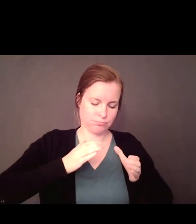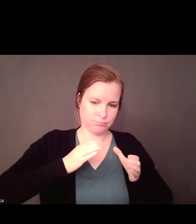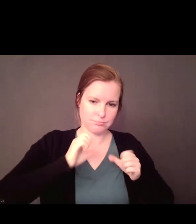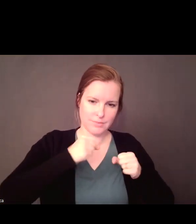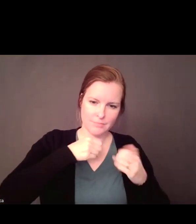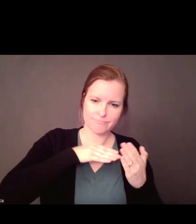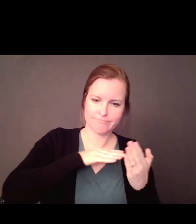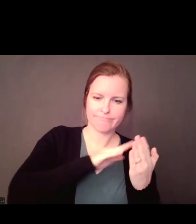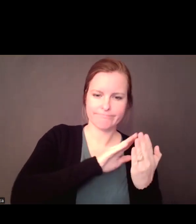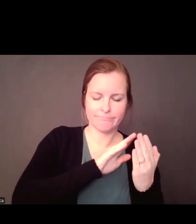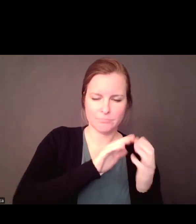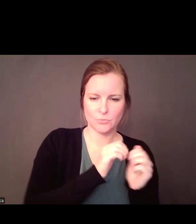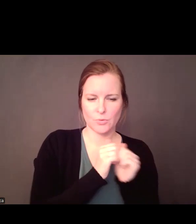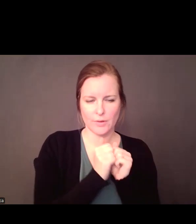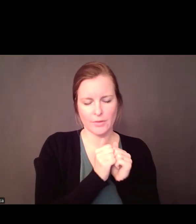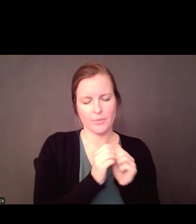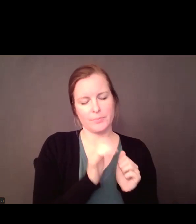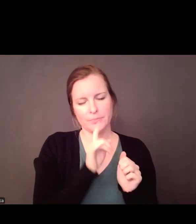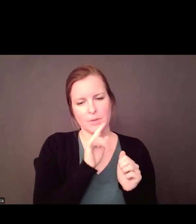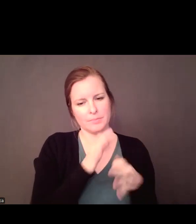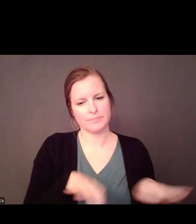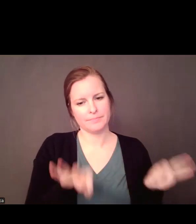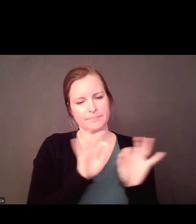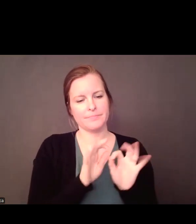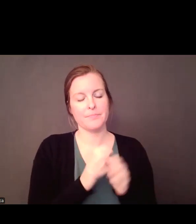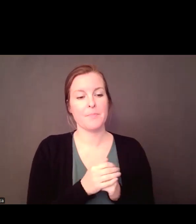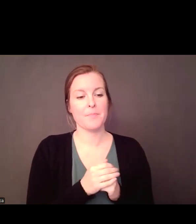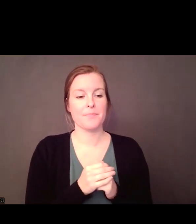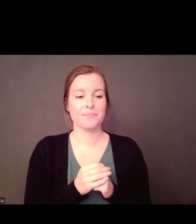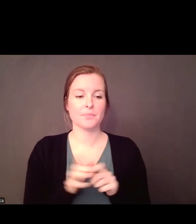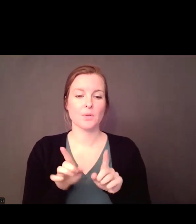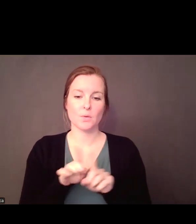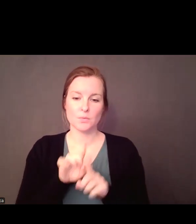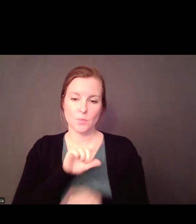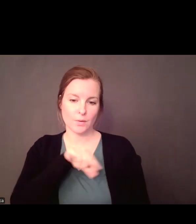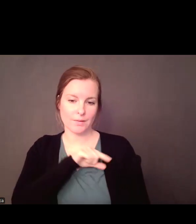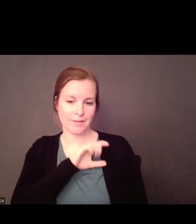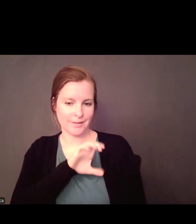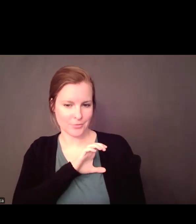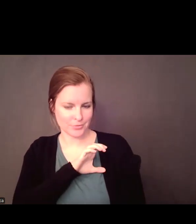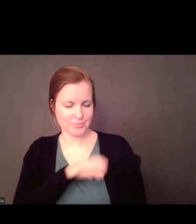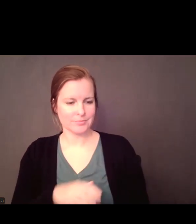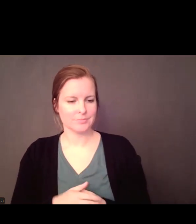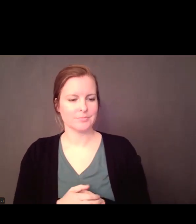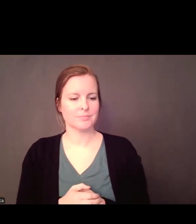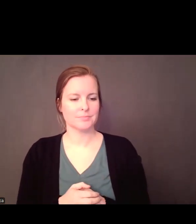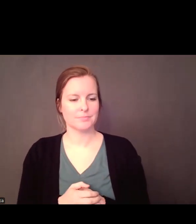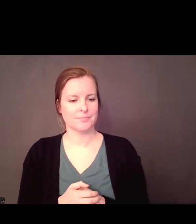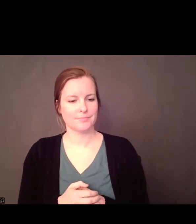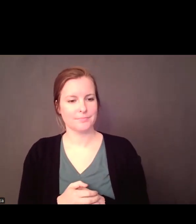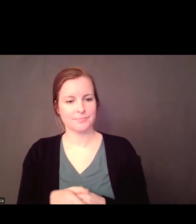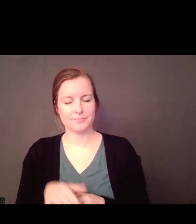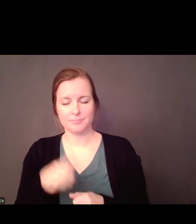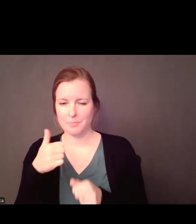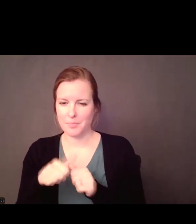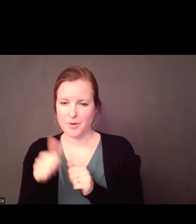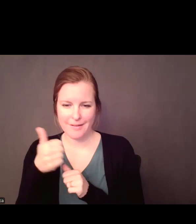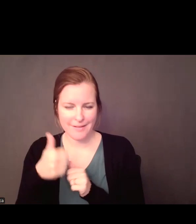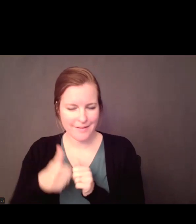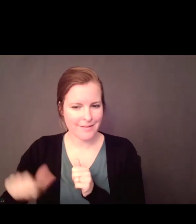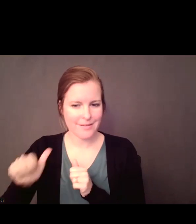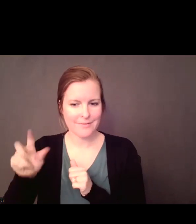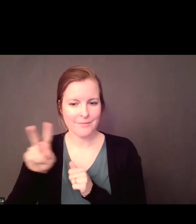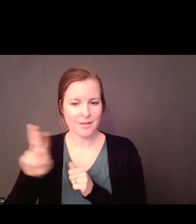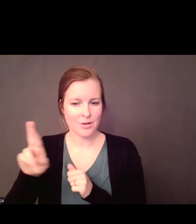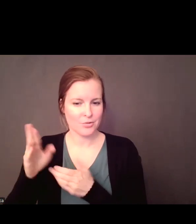feel is important. And then quality characteristics, always remember, as with any VR service,